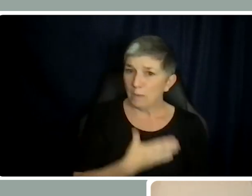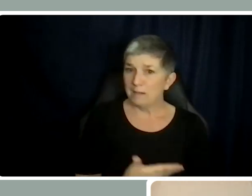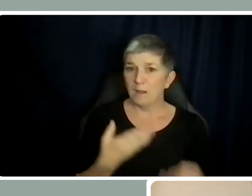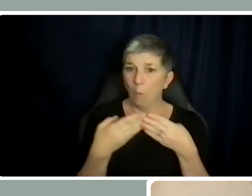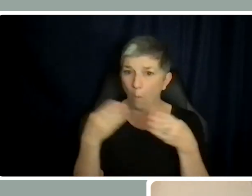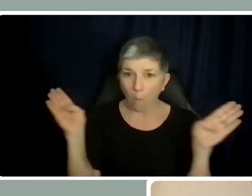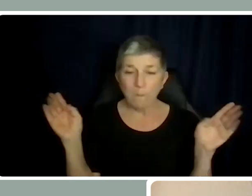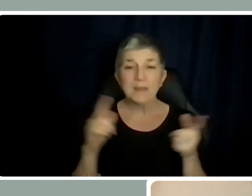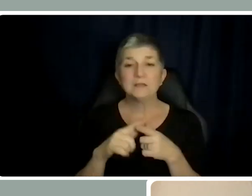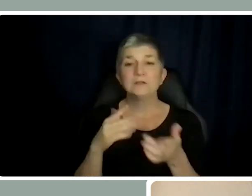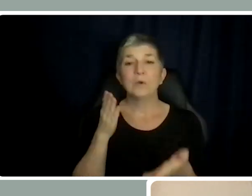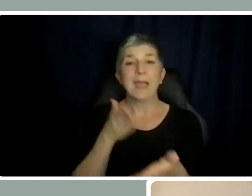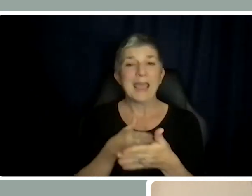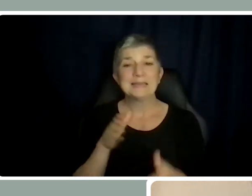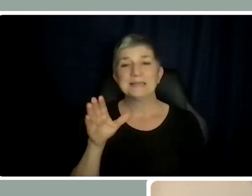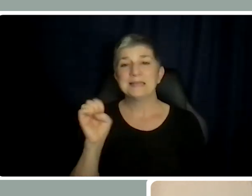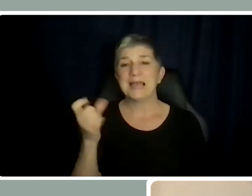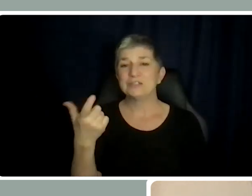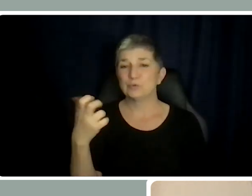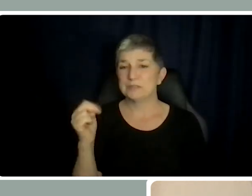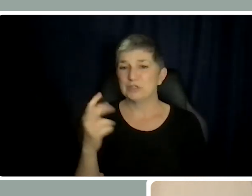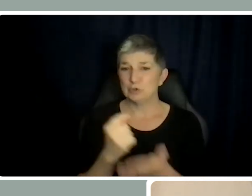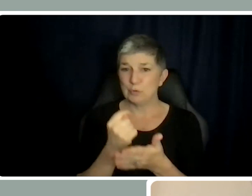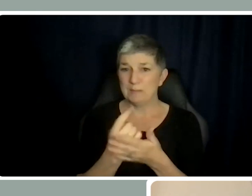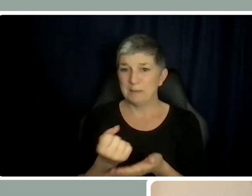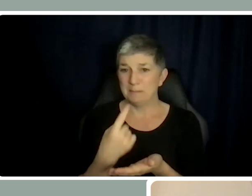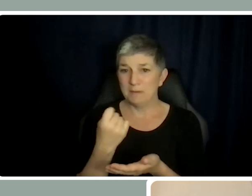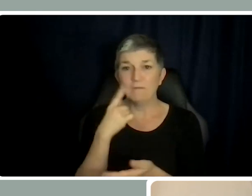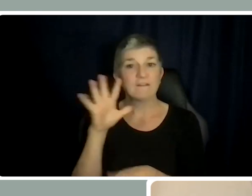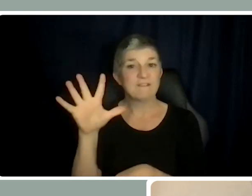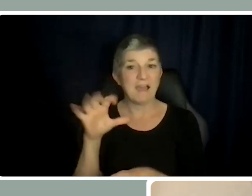open to taking an anti-estrogen treatment pill for 5 years.